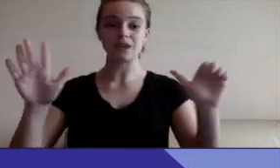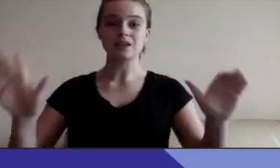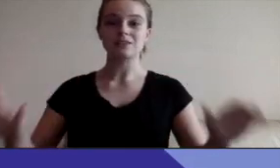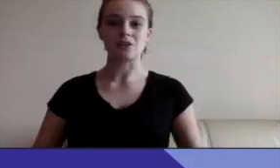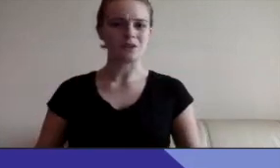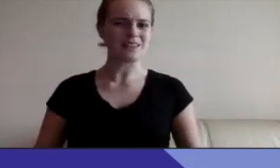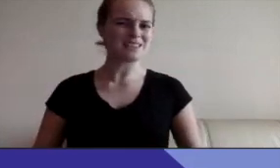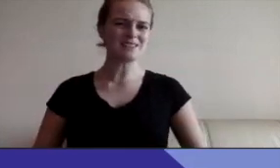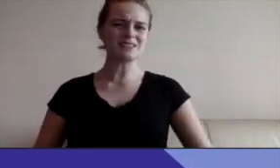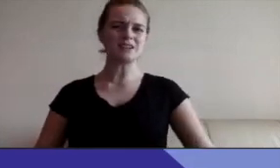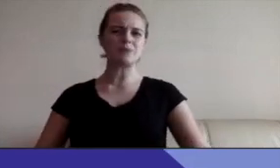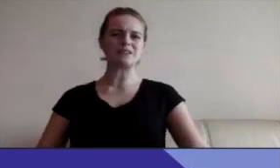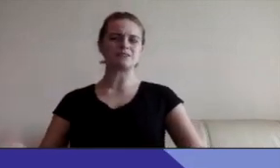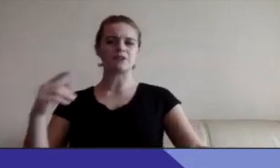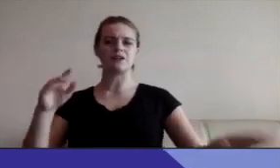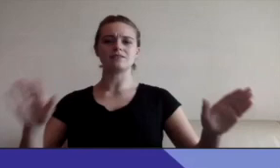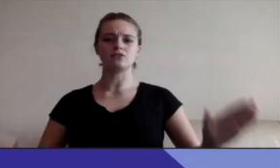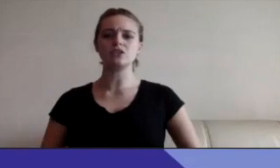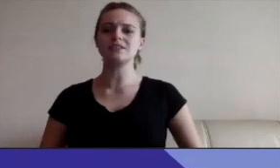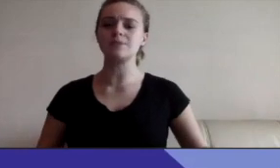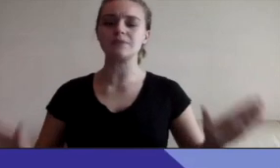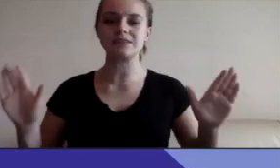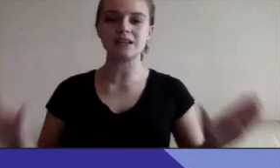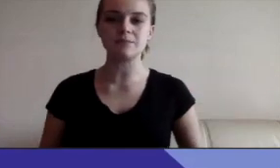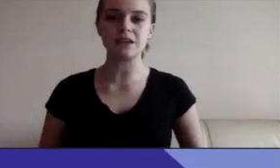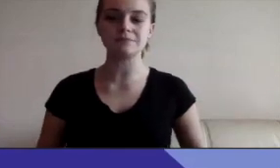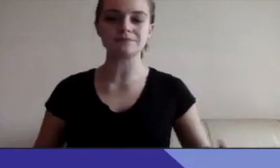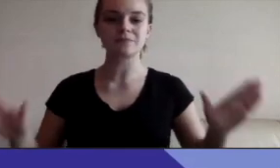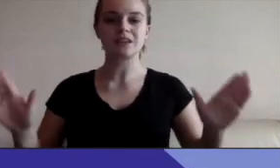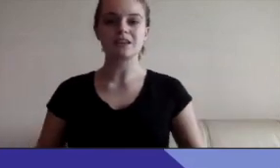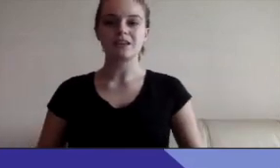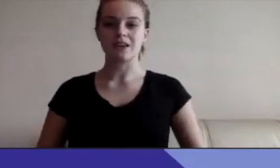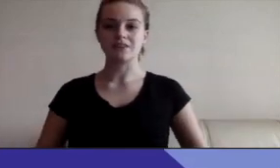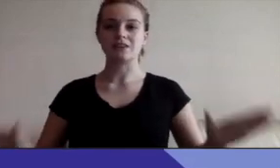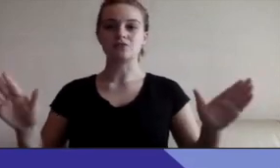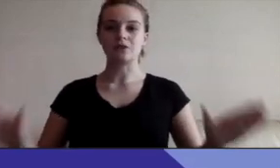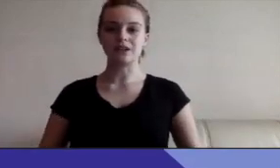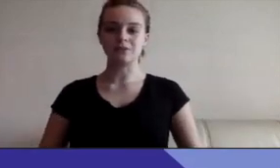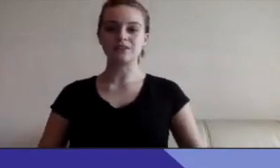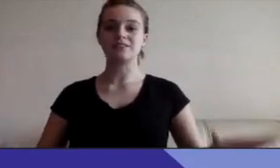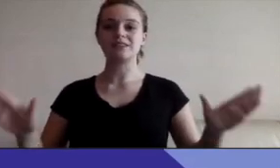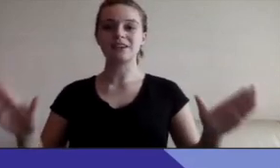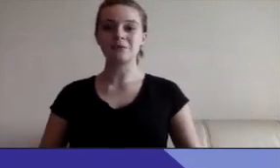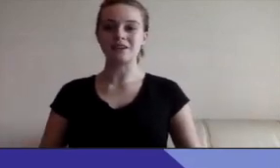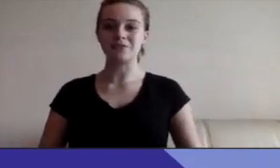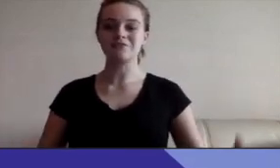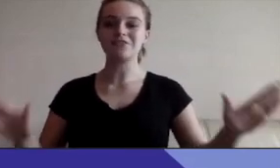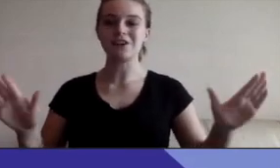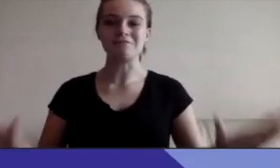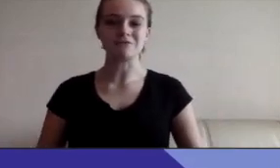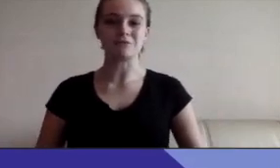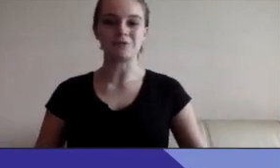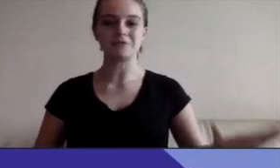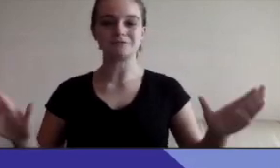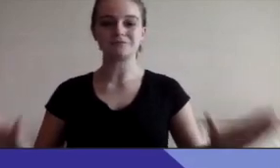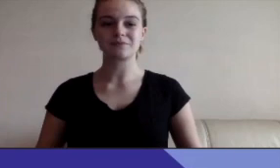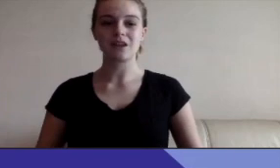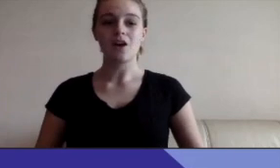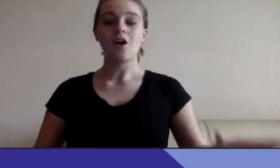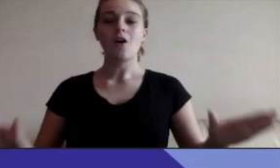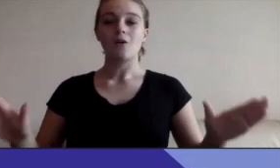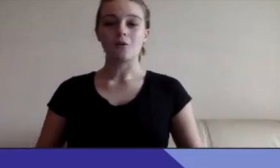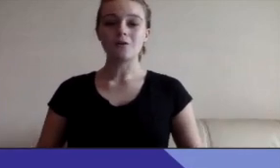so it sounds a little bit different so just keep a steady beat and then join in with the singing when you feel comfortable